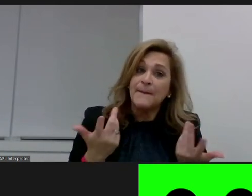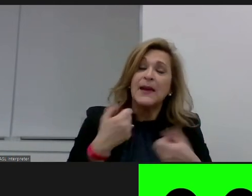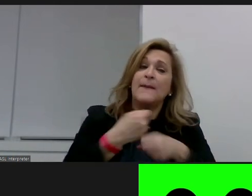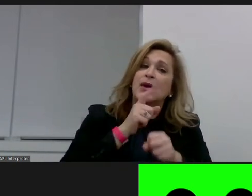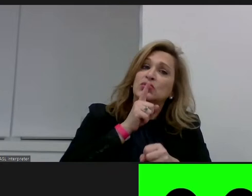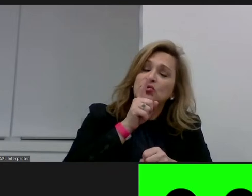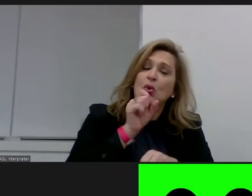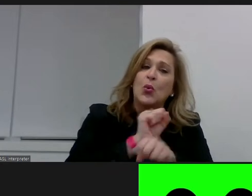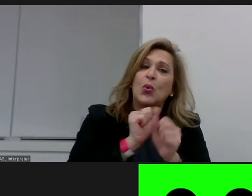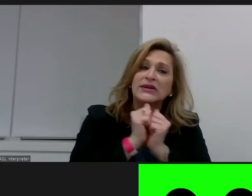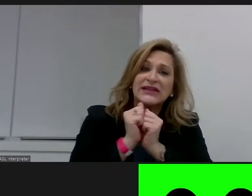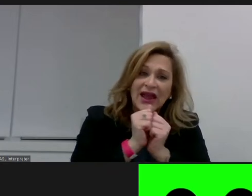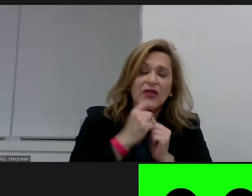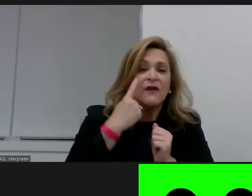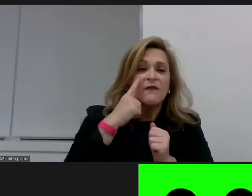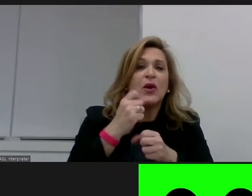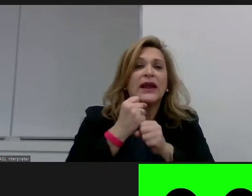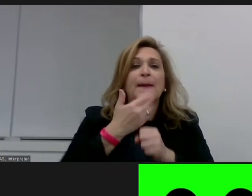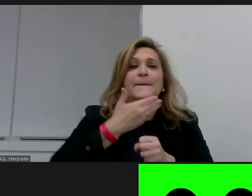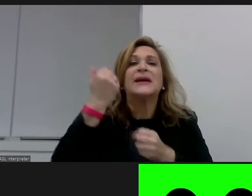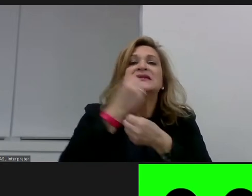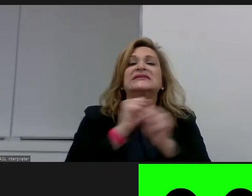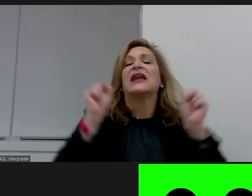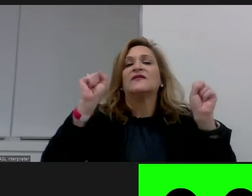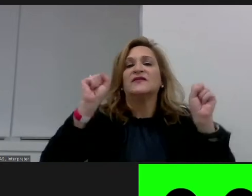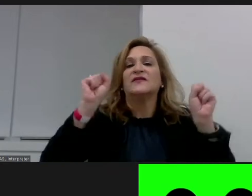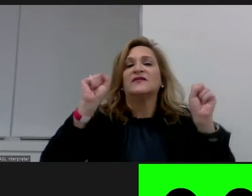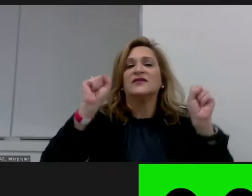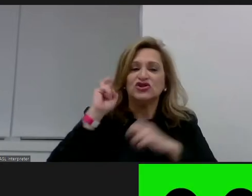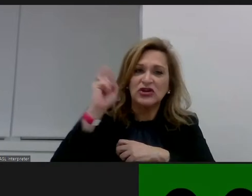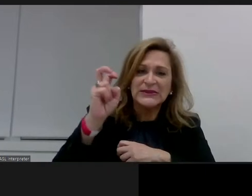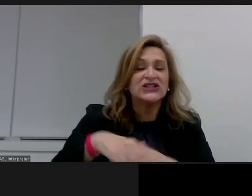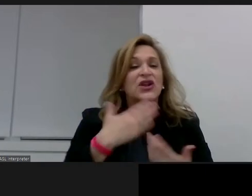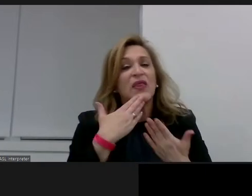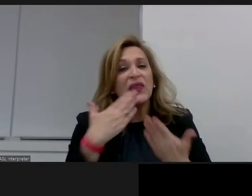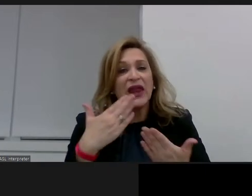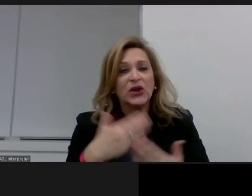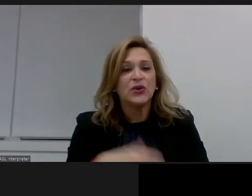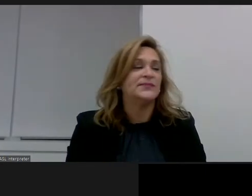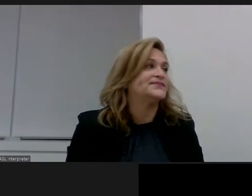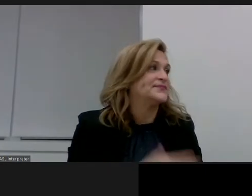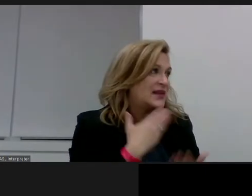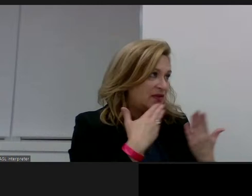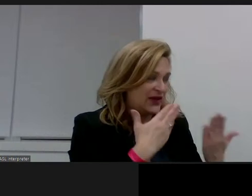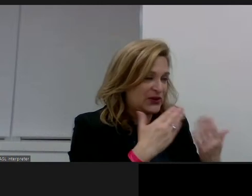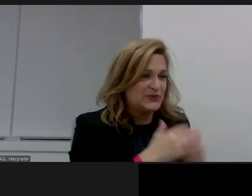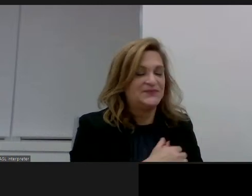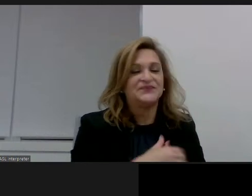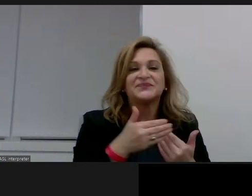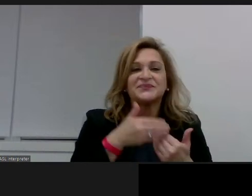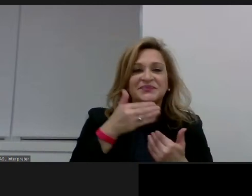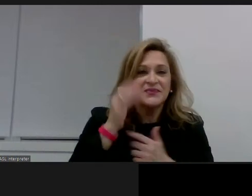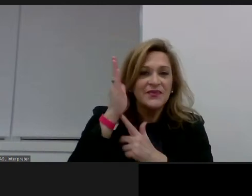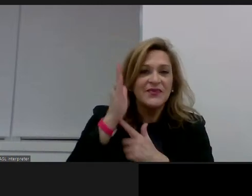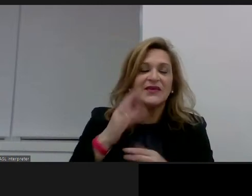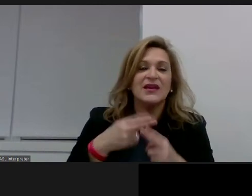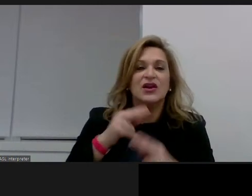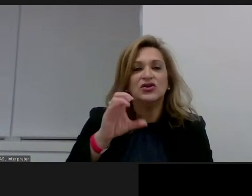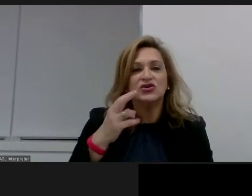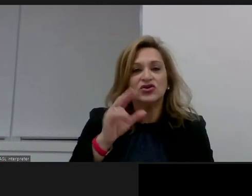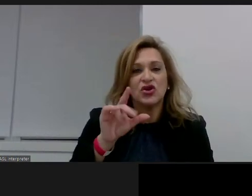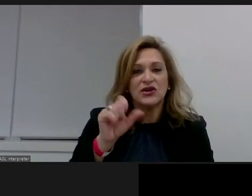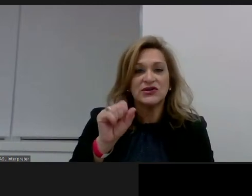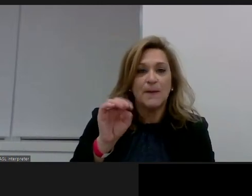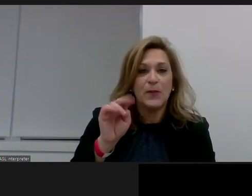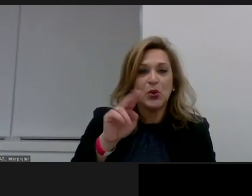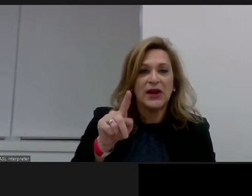better safety transportation. Thank you. Thank you. The next speaker is Chal Muniz,